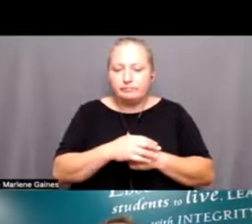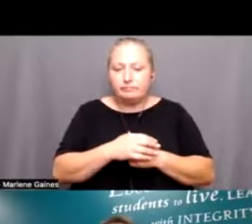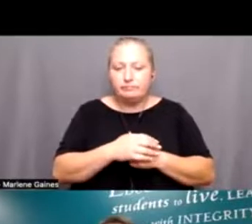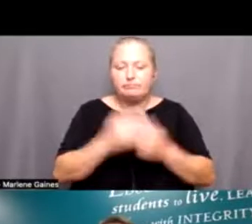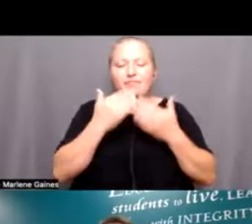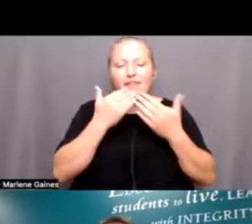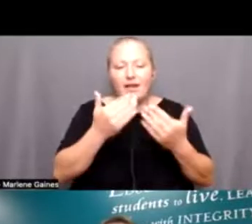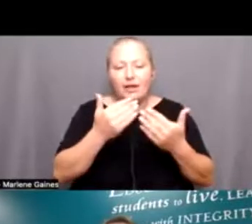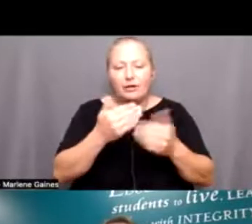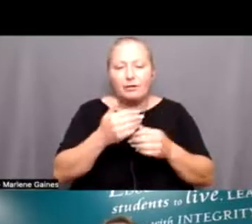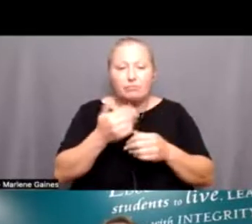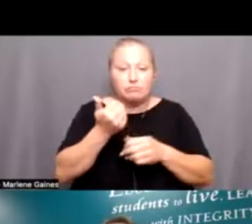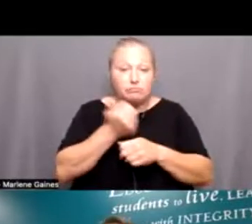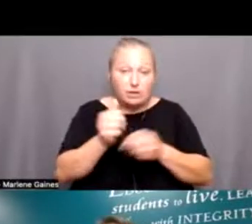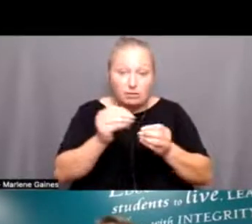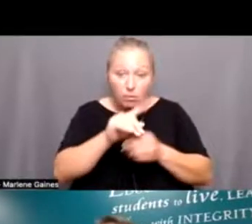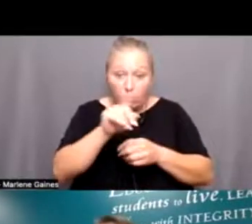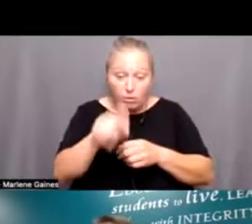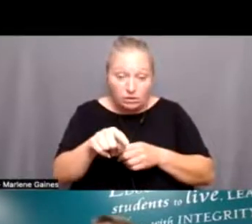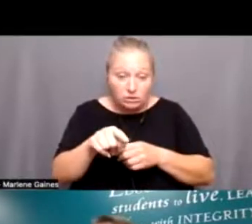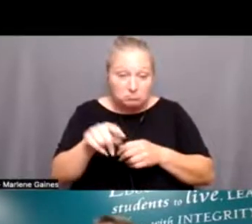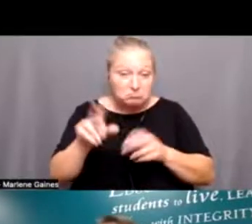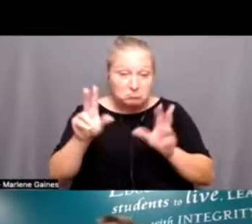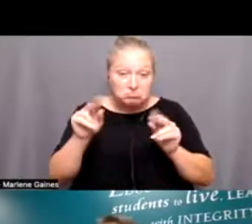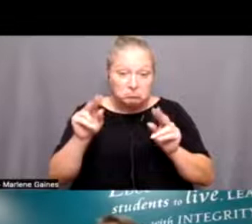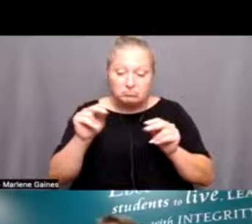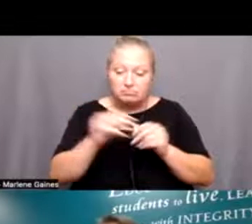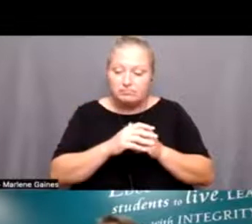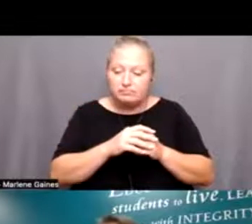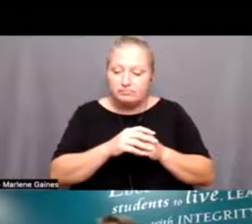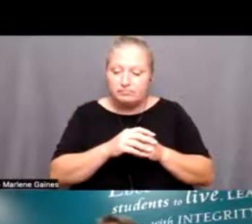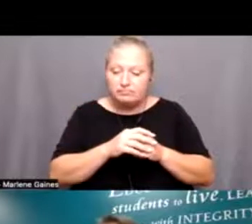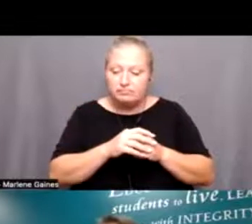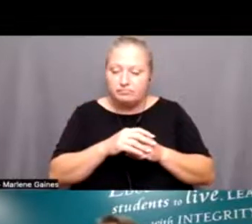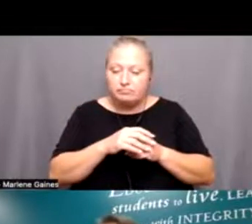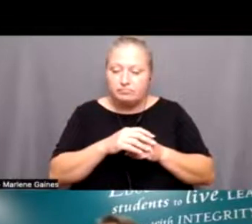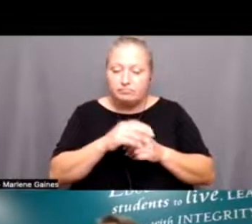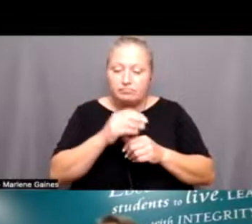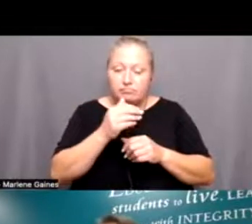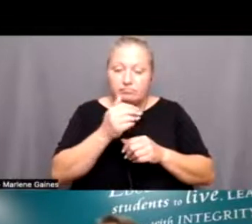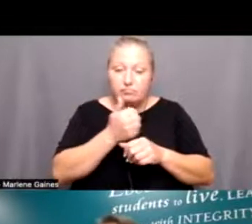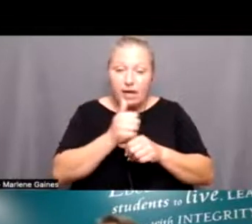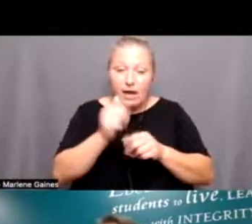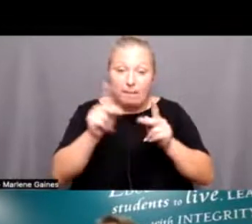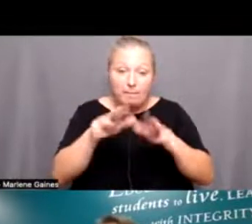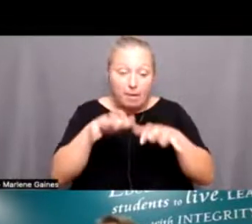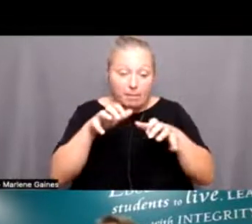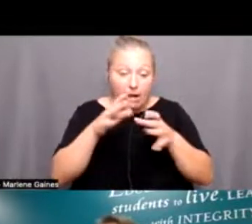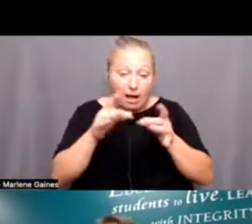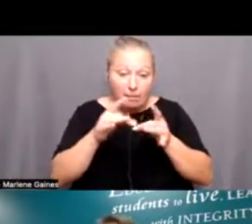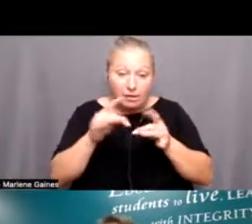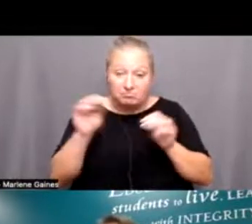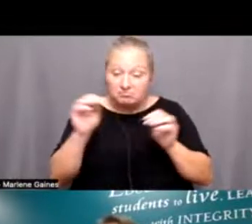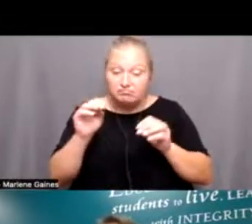Thank you. Are there any other questions? No. Okay. Any public comment from on site? Okay, Peter, can we check with our